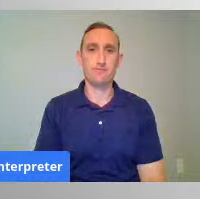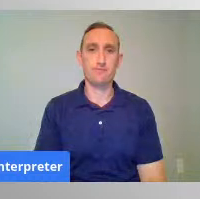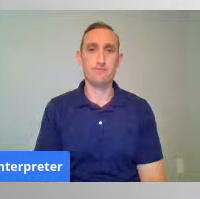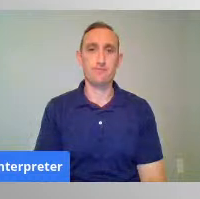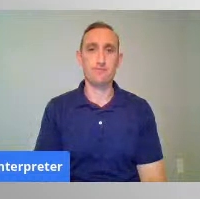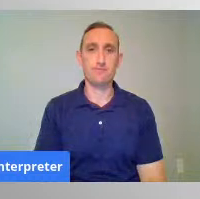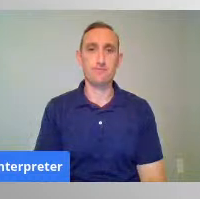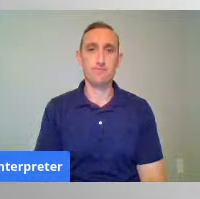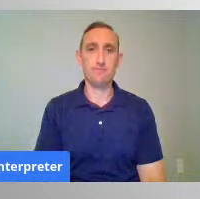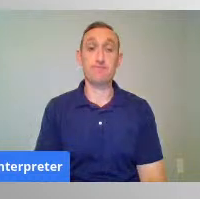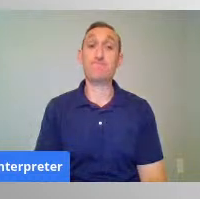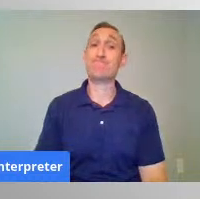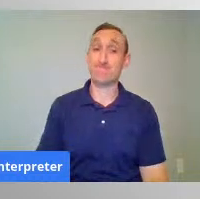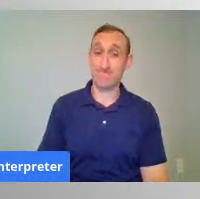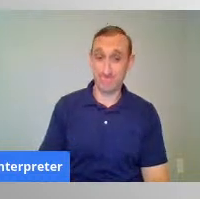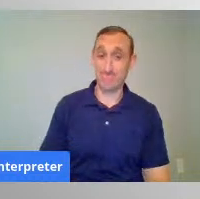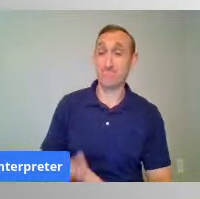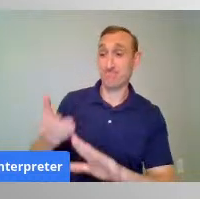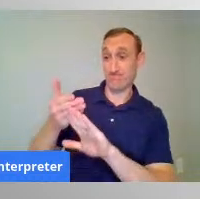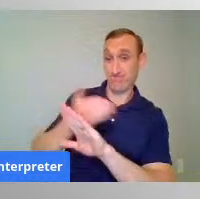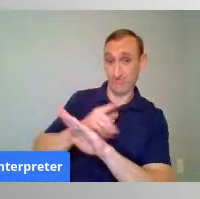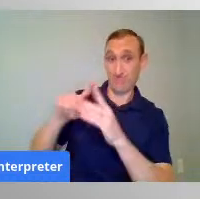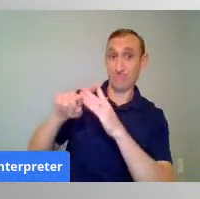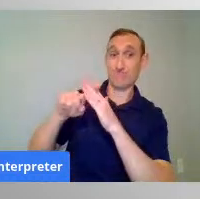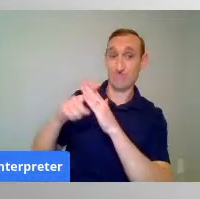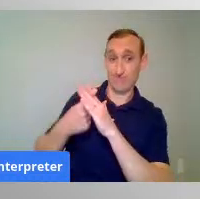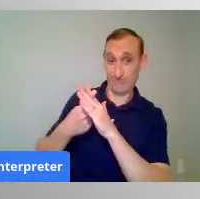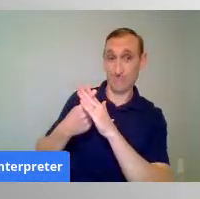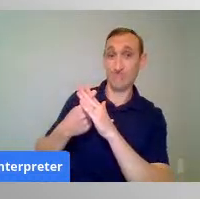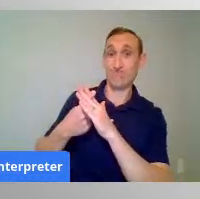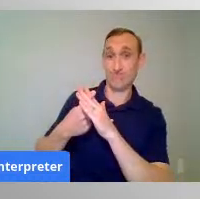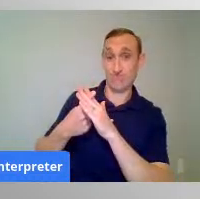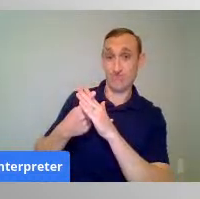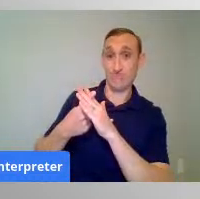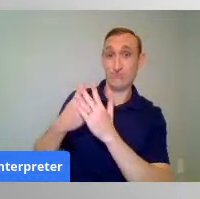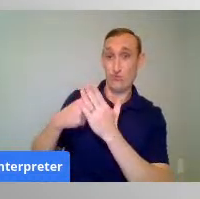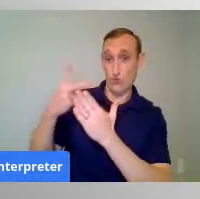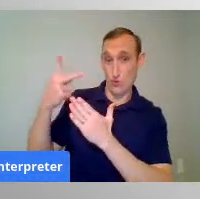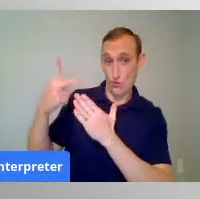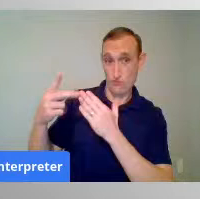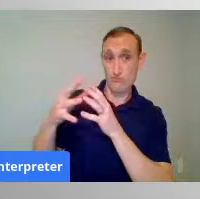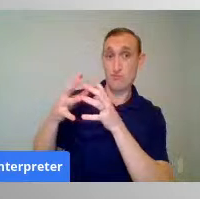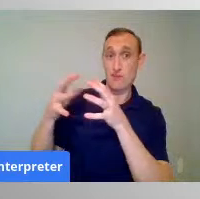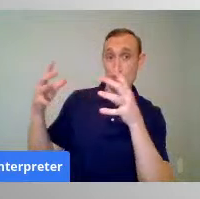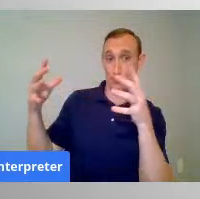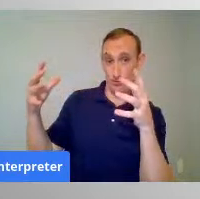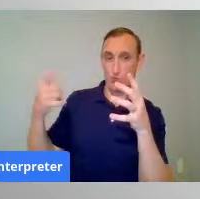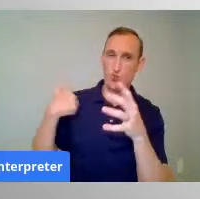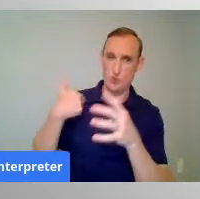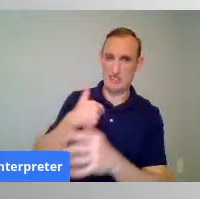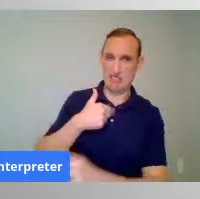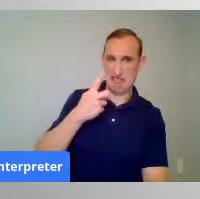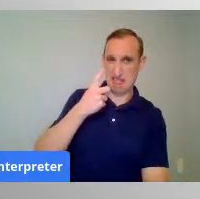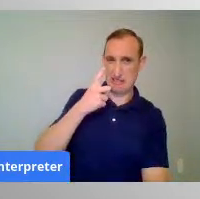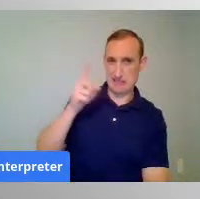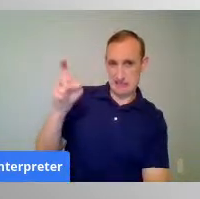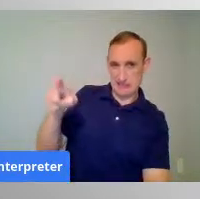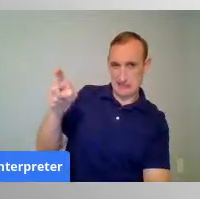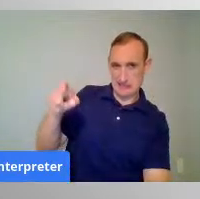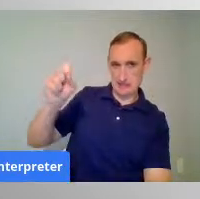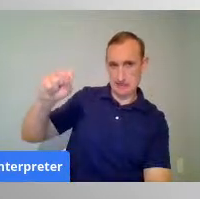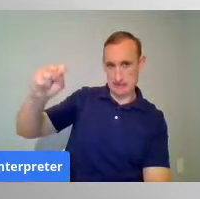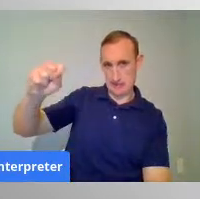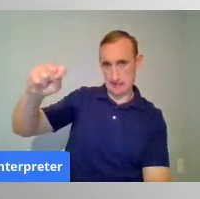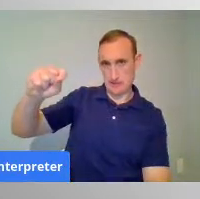I think, Jennifer, that even before we begin talking about program expansion, which I think we all see some need for, we would at least want